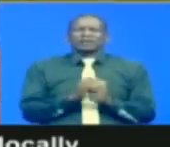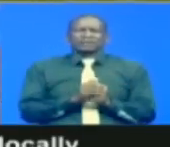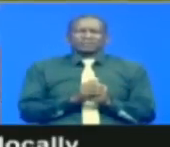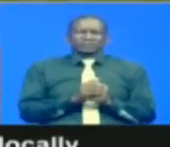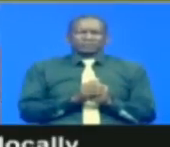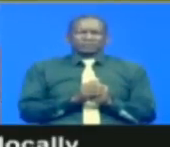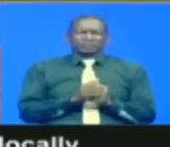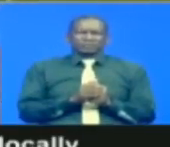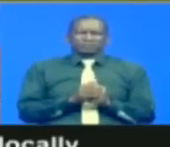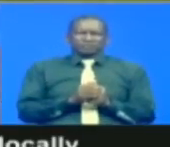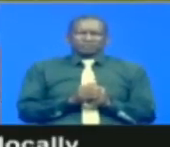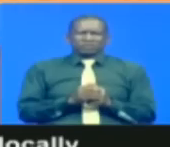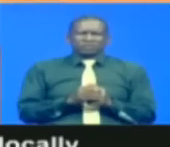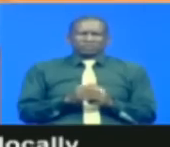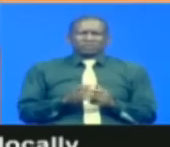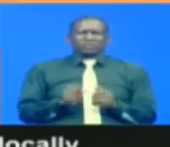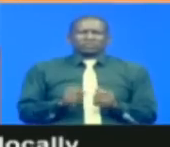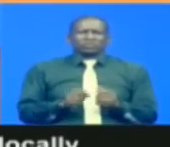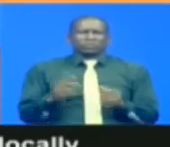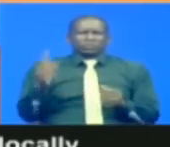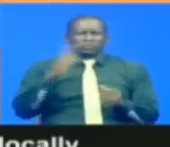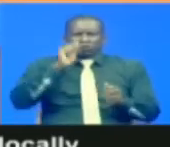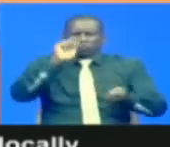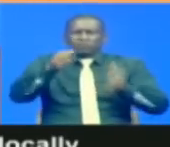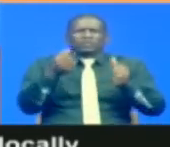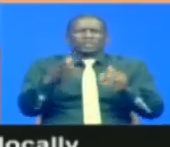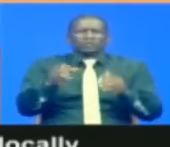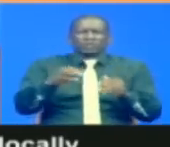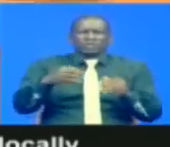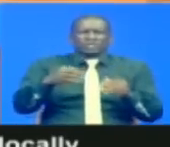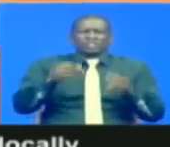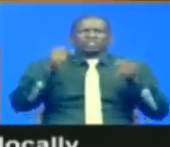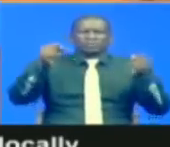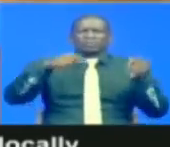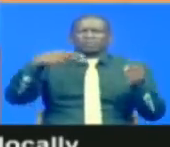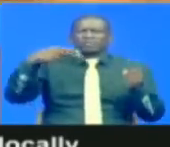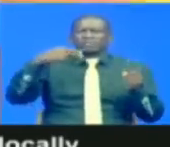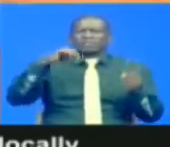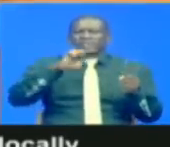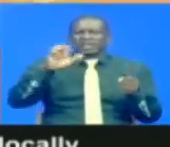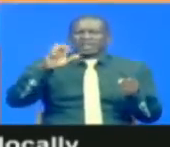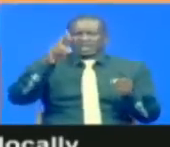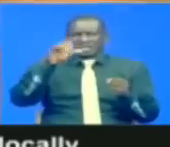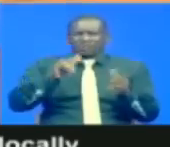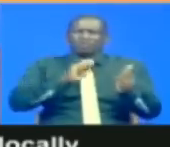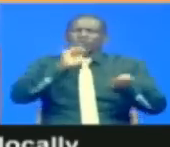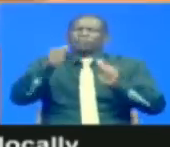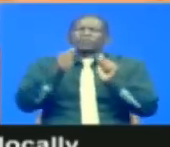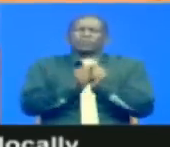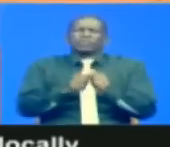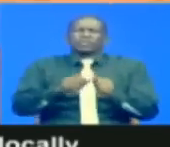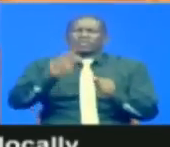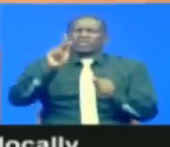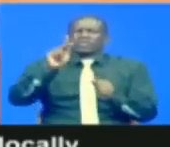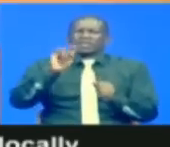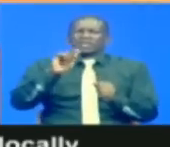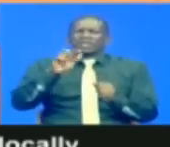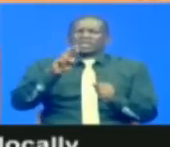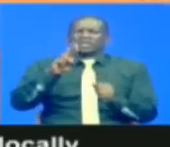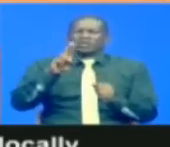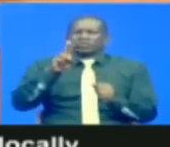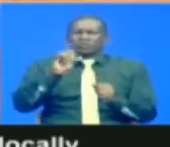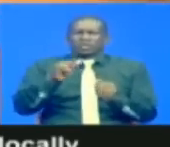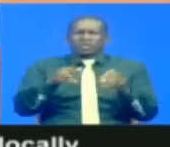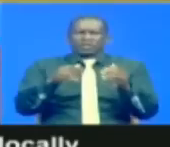Fireworks are expected in the men's race with defending champion Hilary Kering facing off with World Marathon champion Geoffrey Kirui, along with last